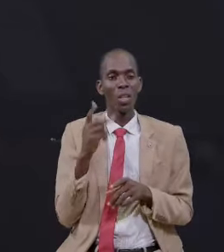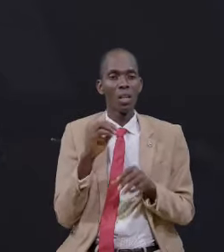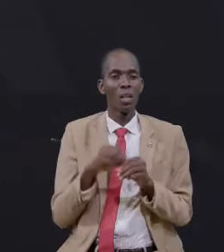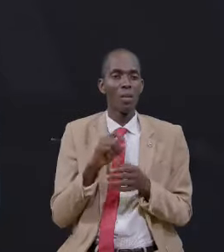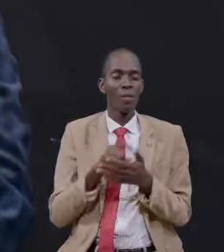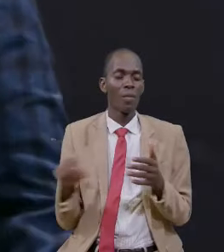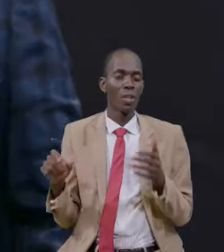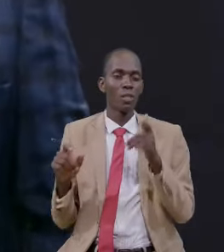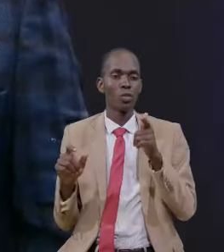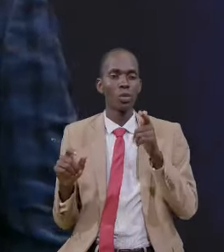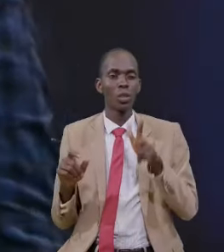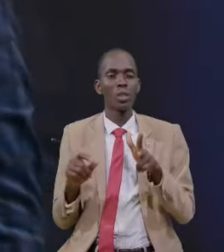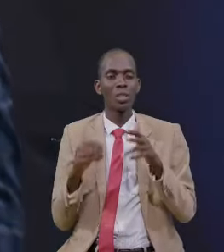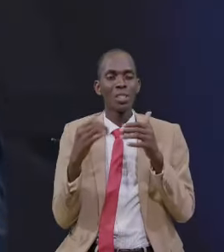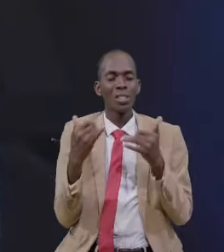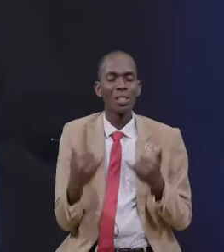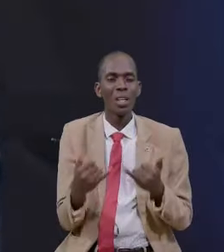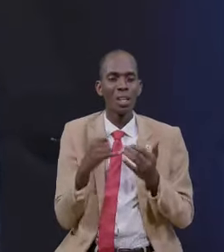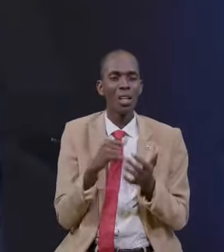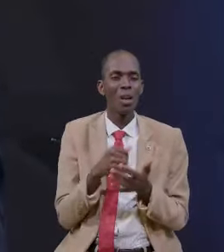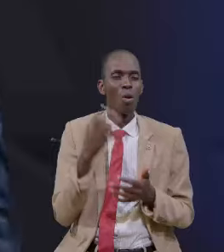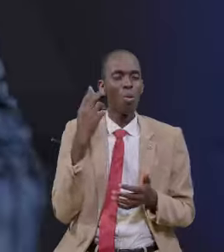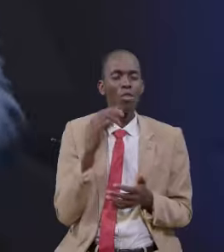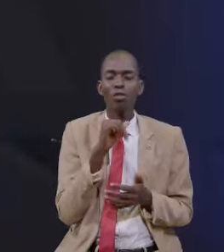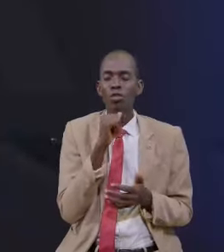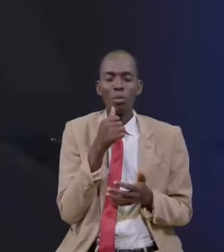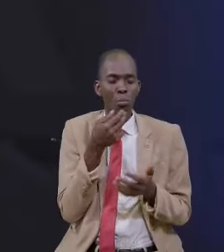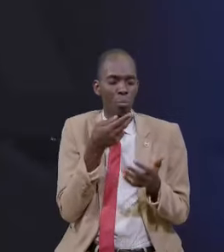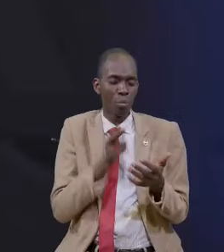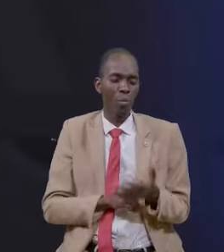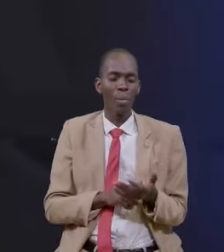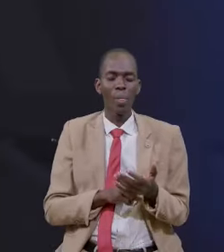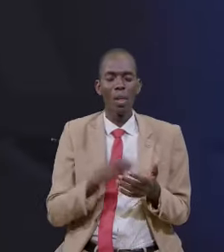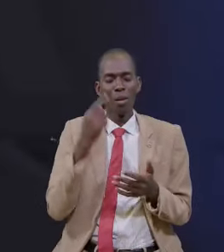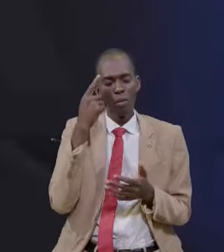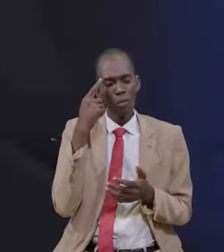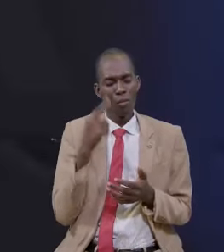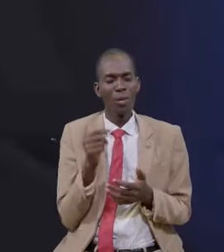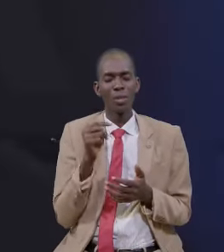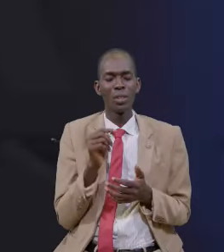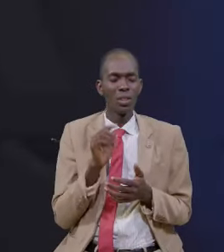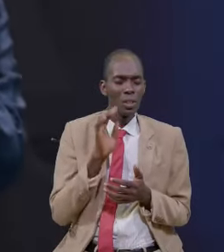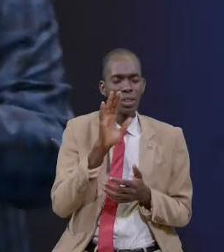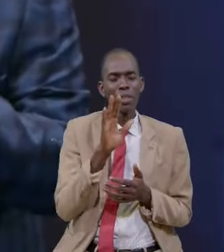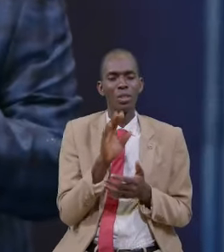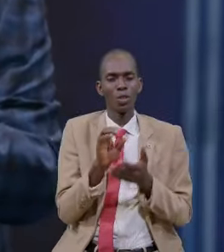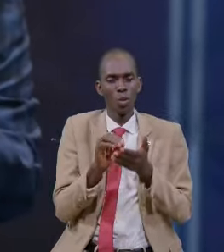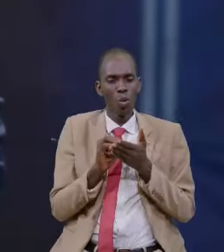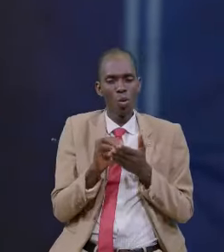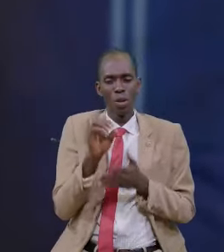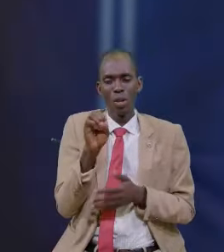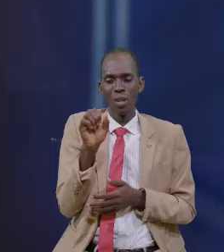now it was not reaching for his sake alone that